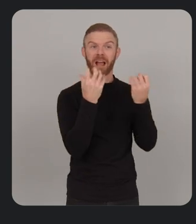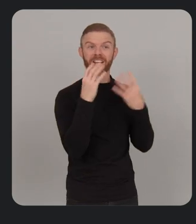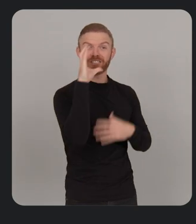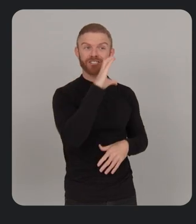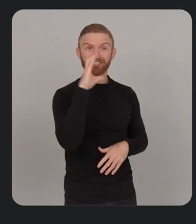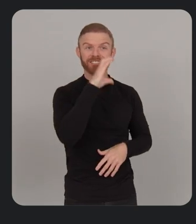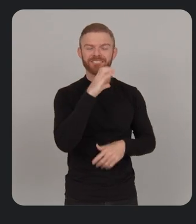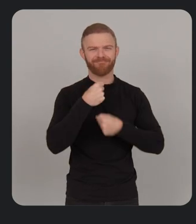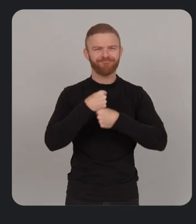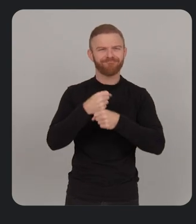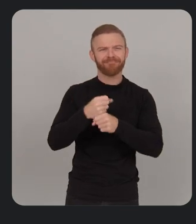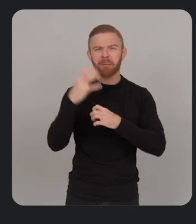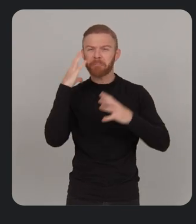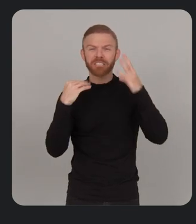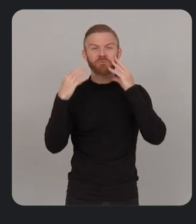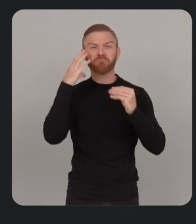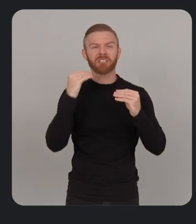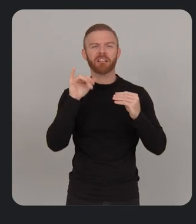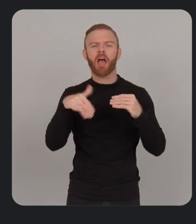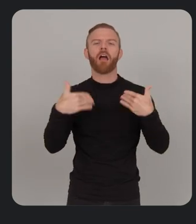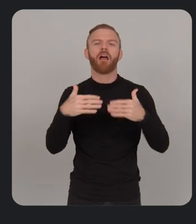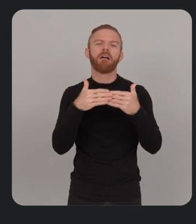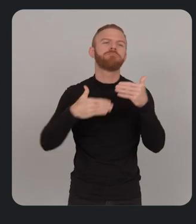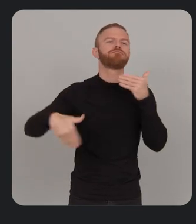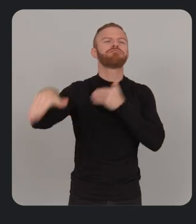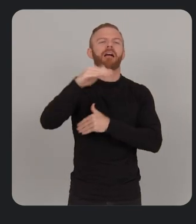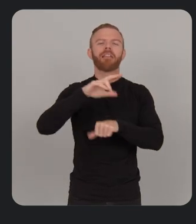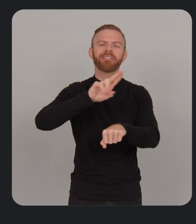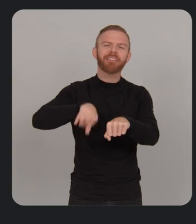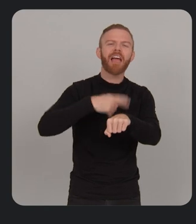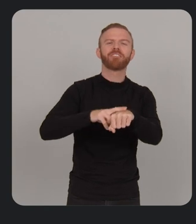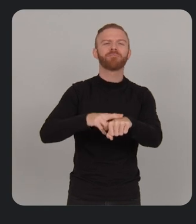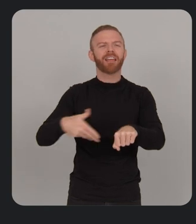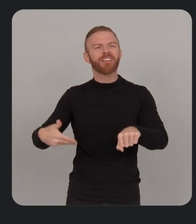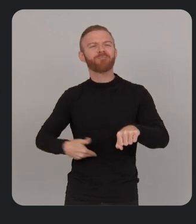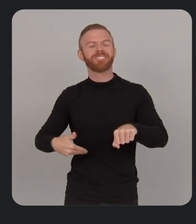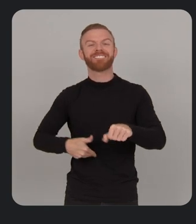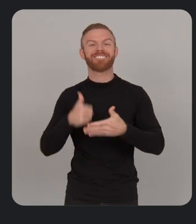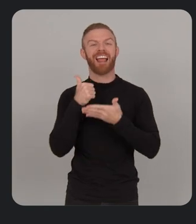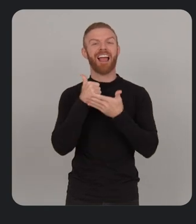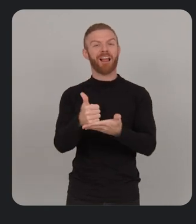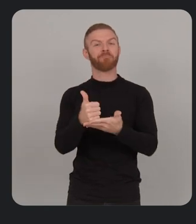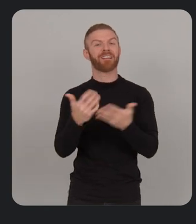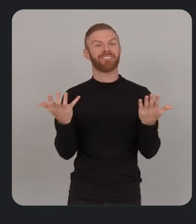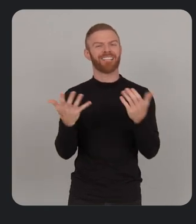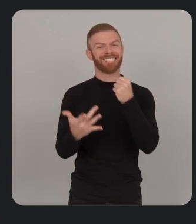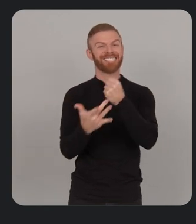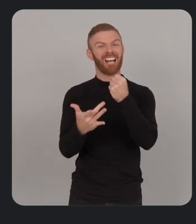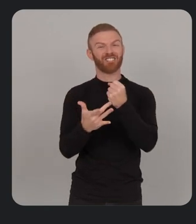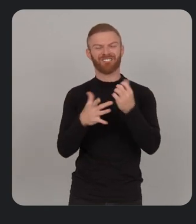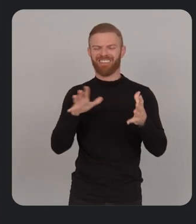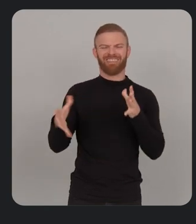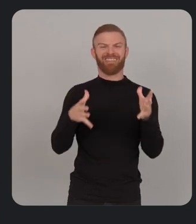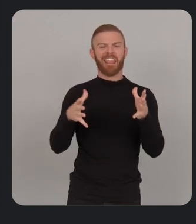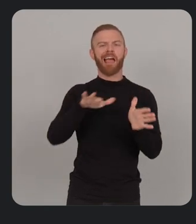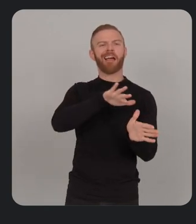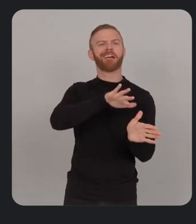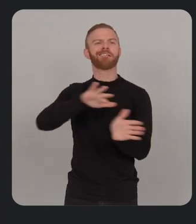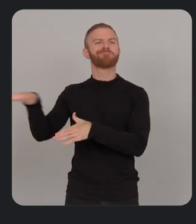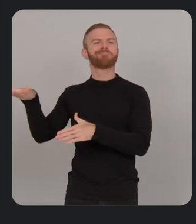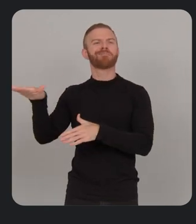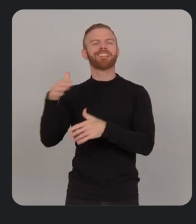and to create experiences that are far more natural and intuitive that help technology get out of your way